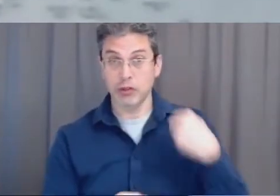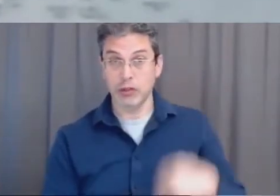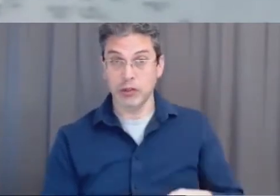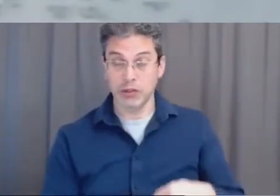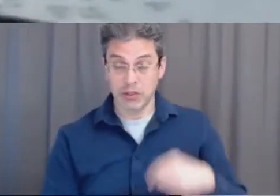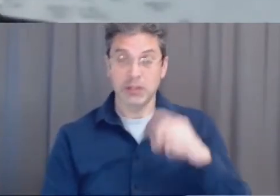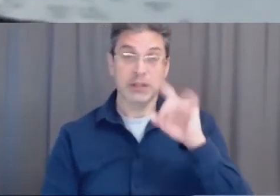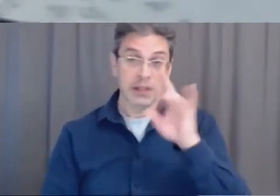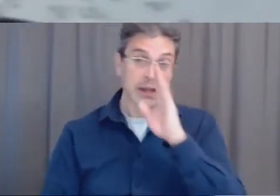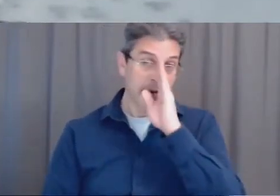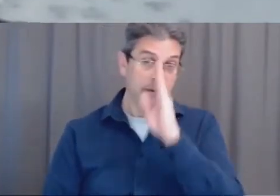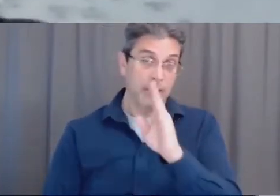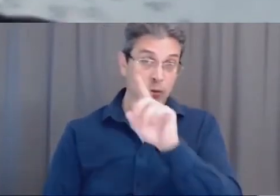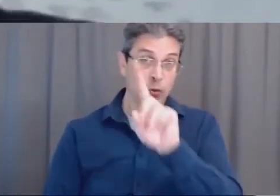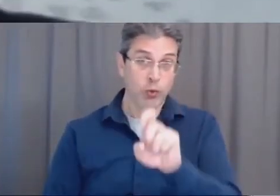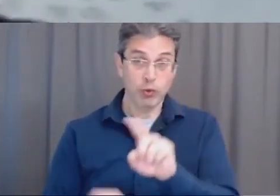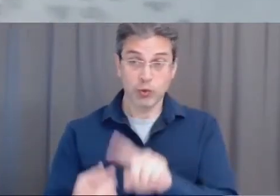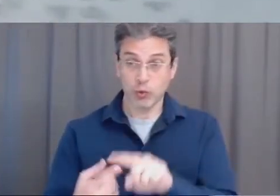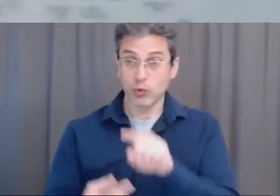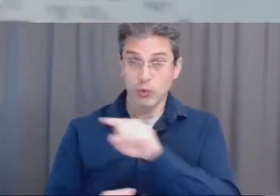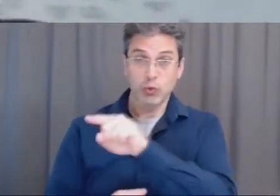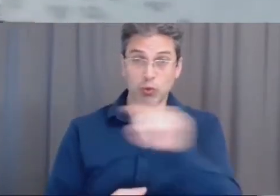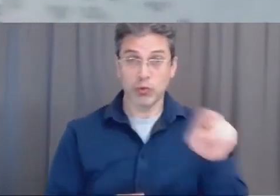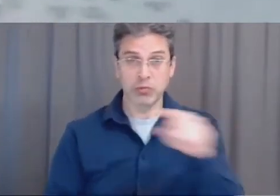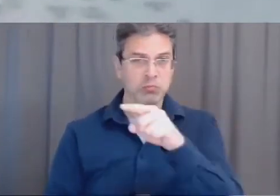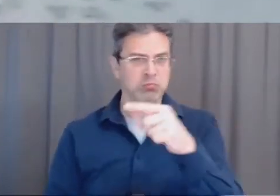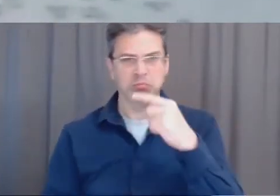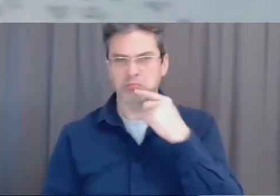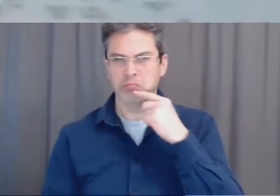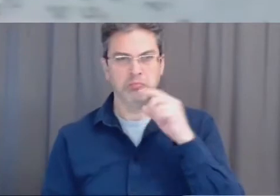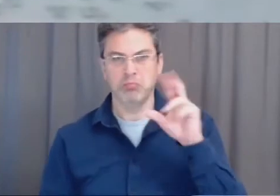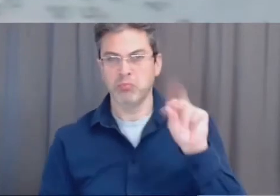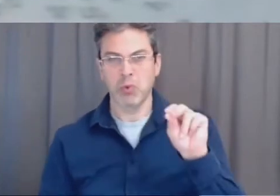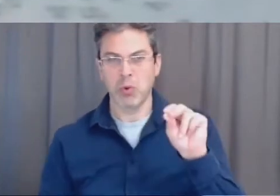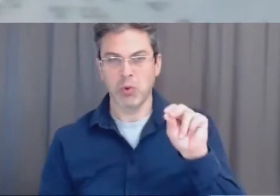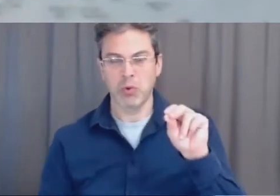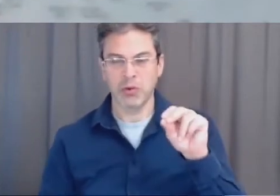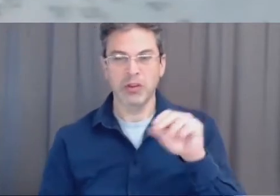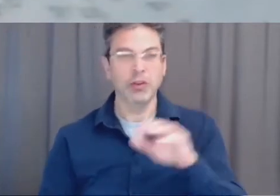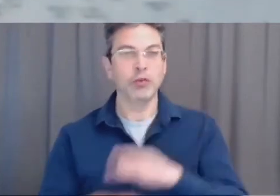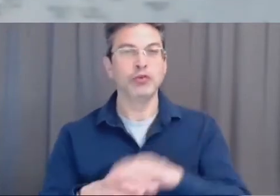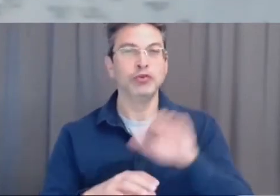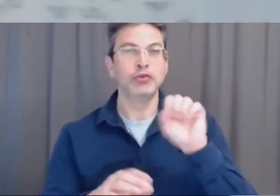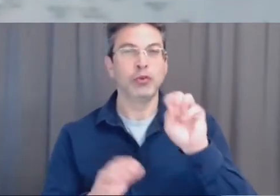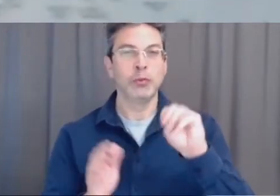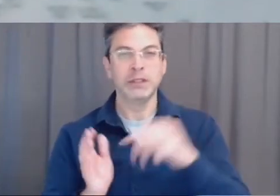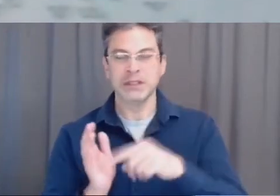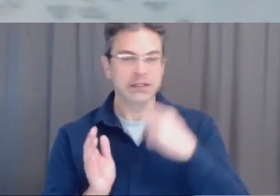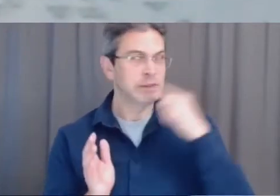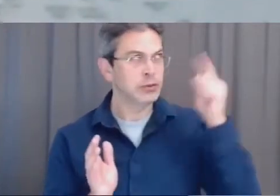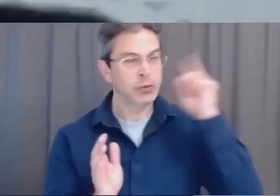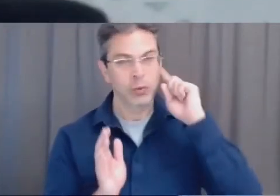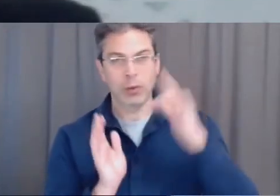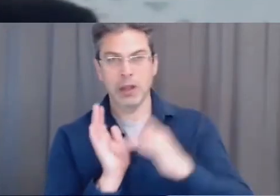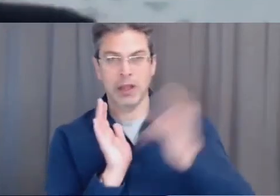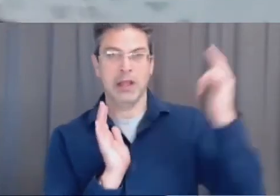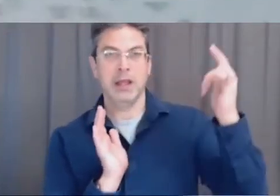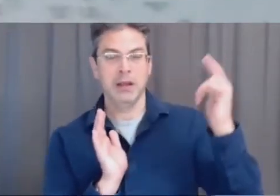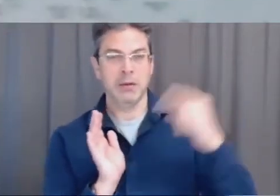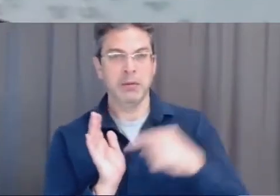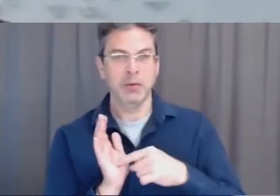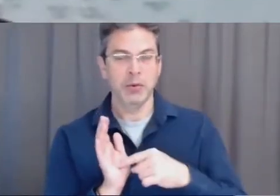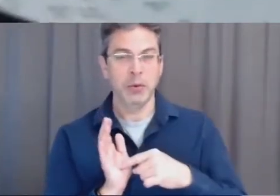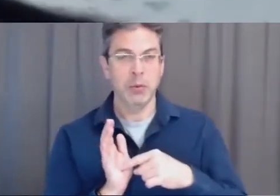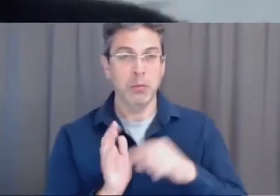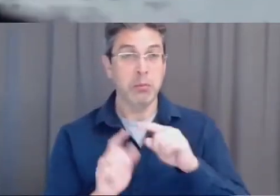and internationally. And people were like, no, you know, we'll be lynched. So on social media, at the very least, for taking money from China. But then others